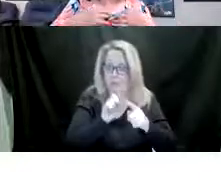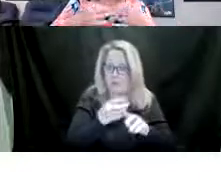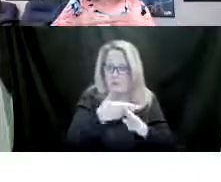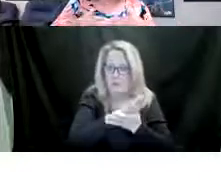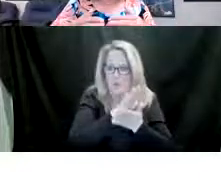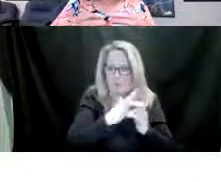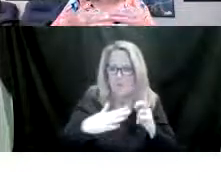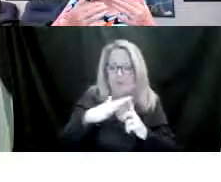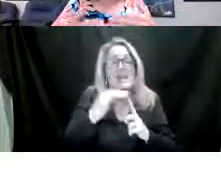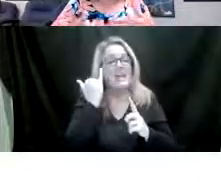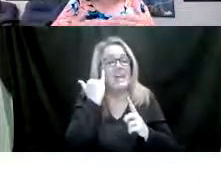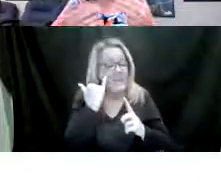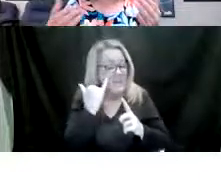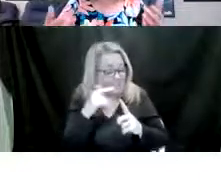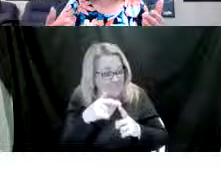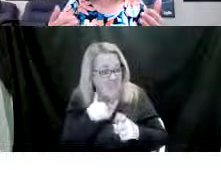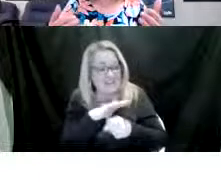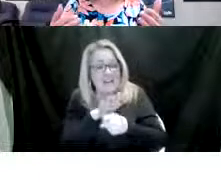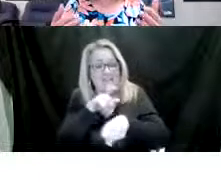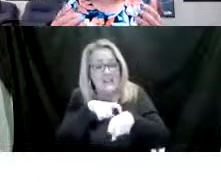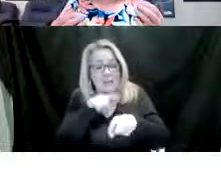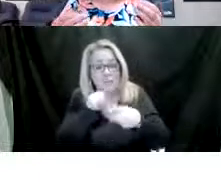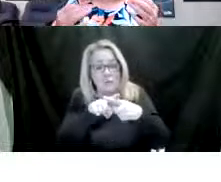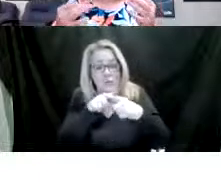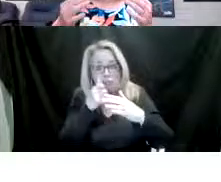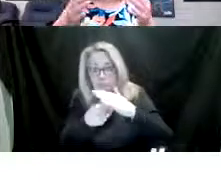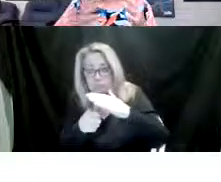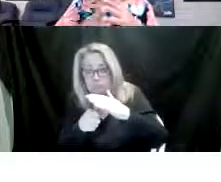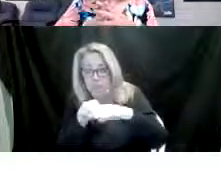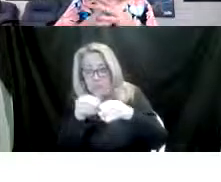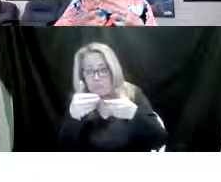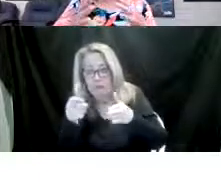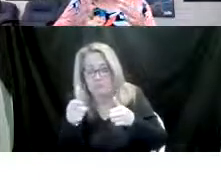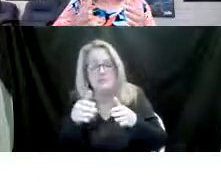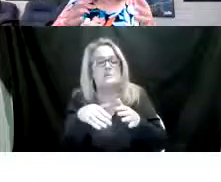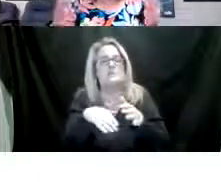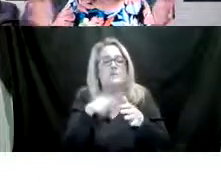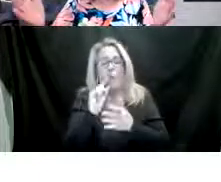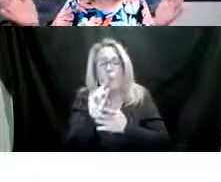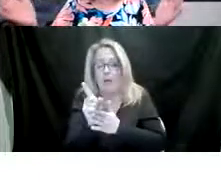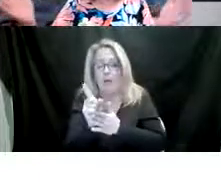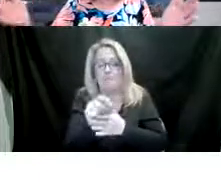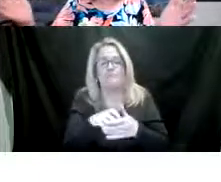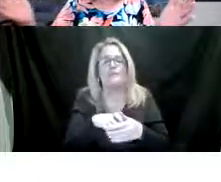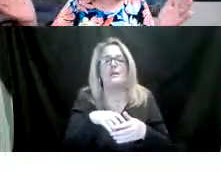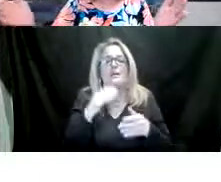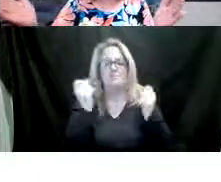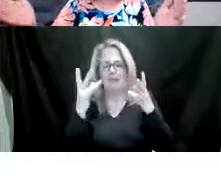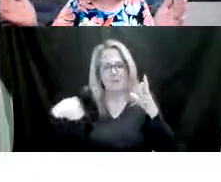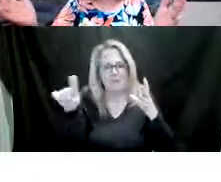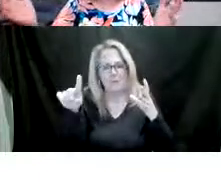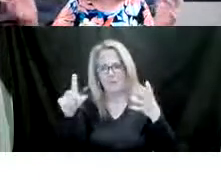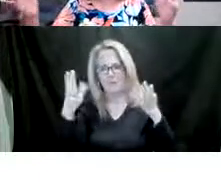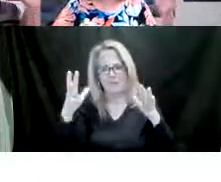he could get away from all the noise and the things going on. This classroom, as many of you, again, who work in preschool